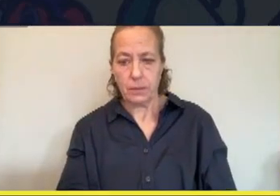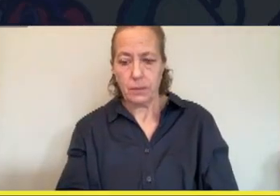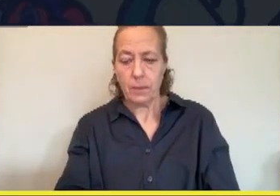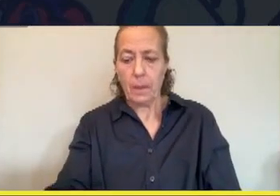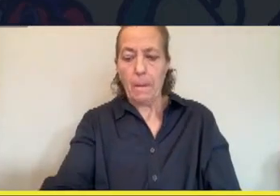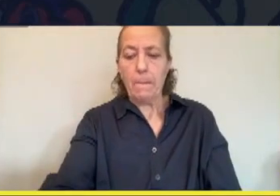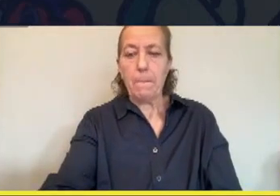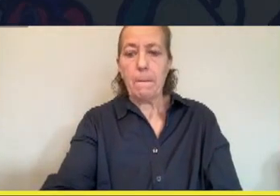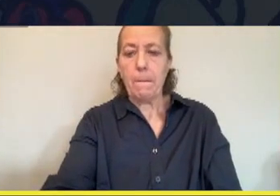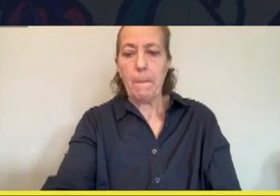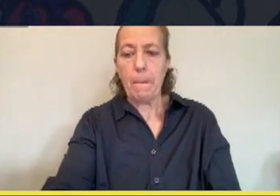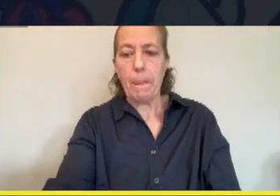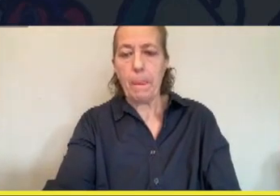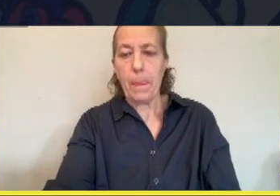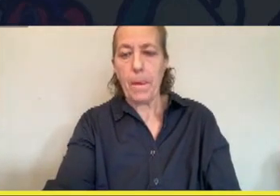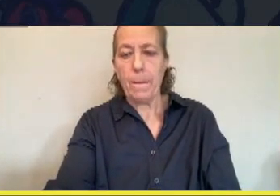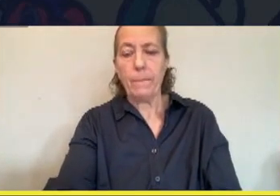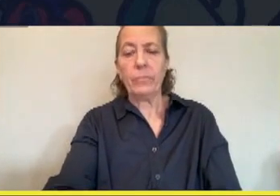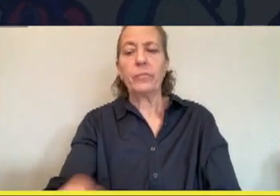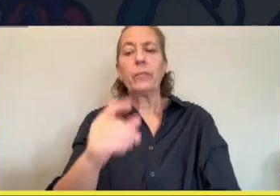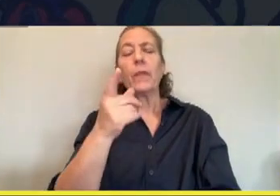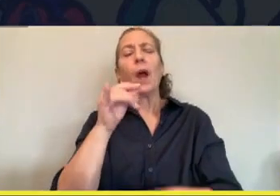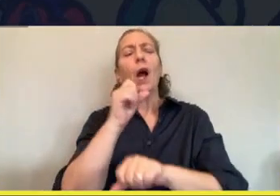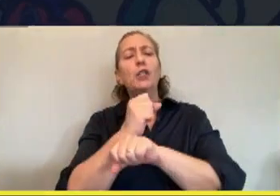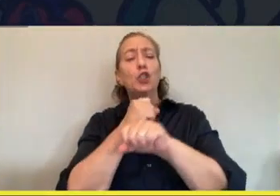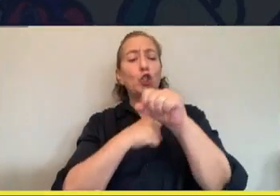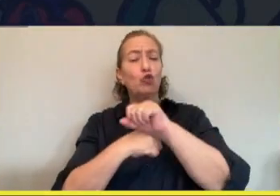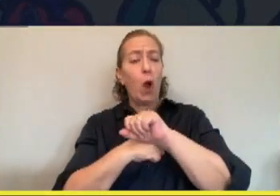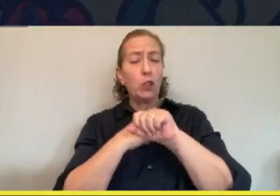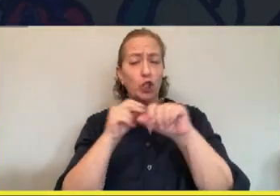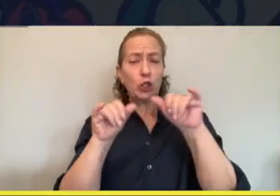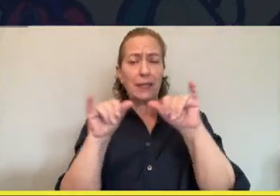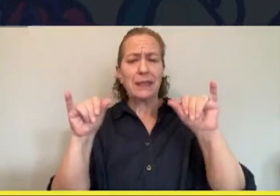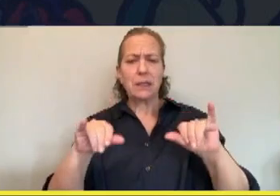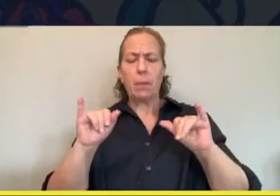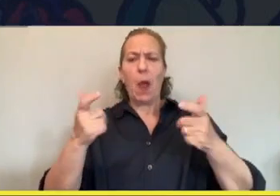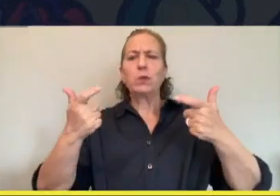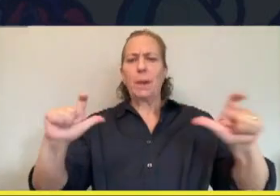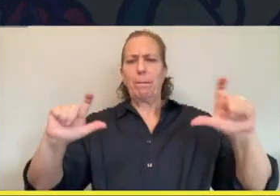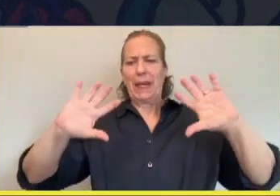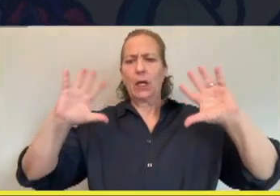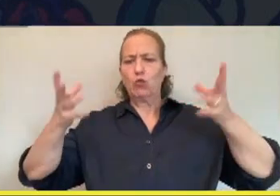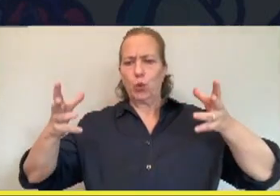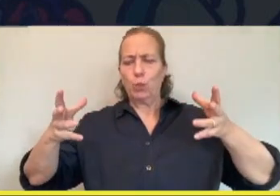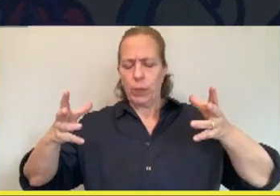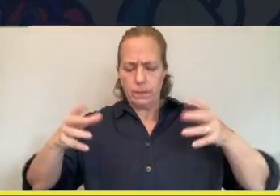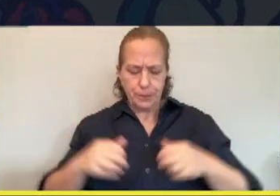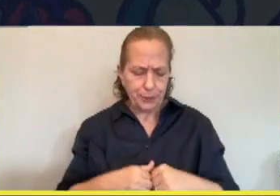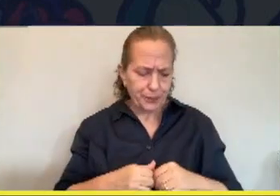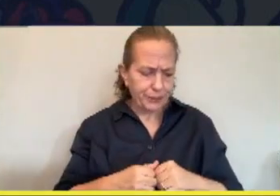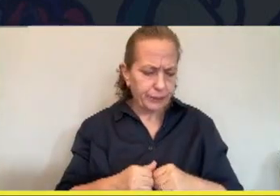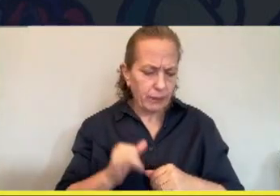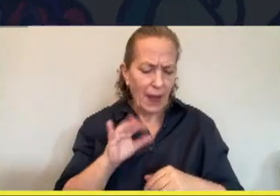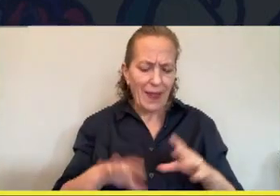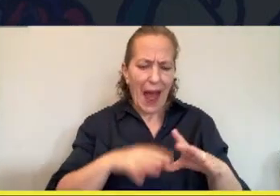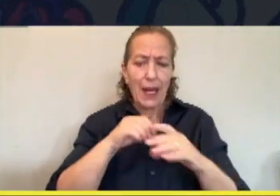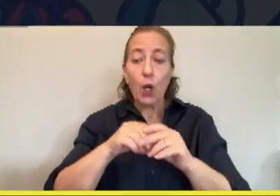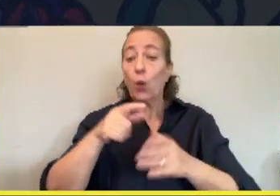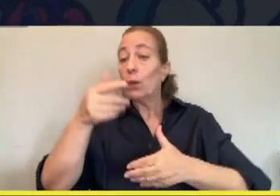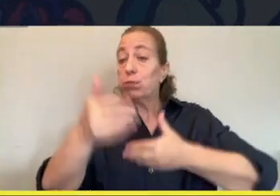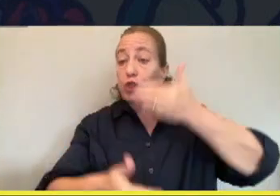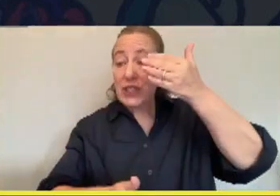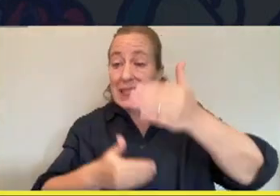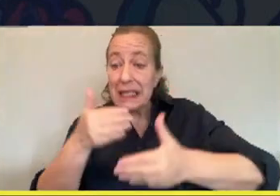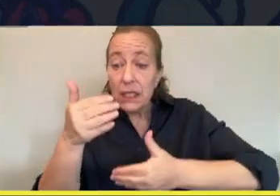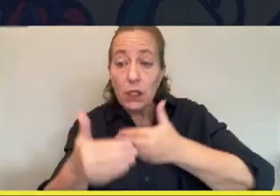Structures and systems was actually a very big kind of group of things, and that included procedures with getting patients in and out